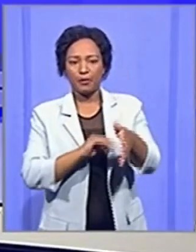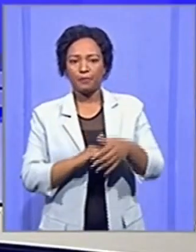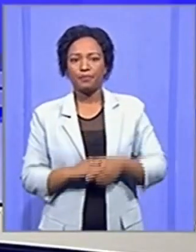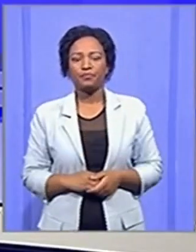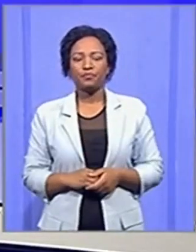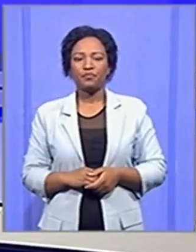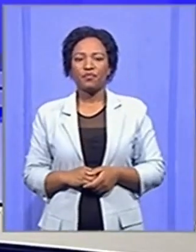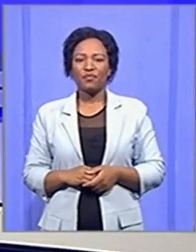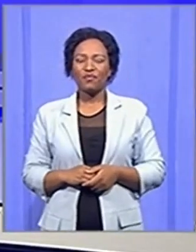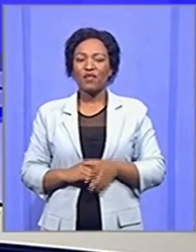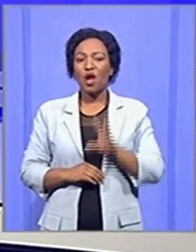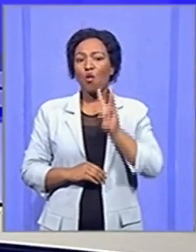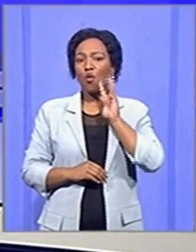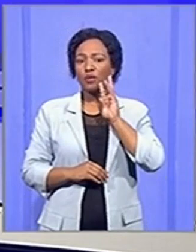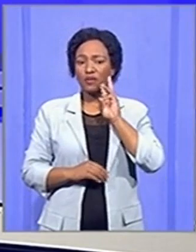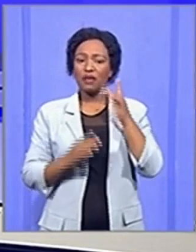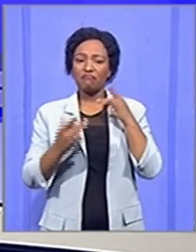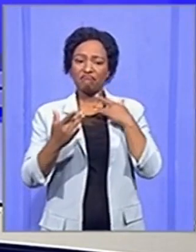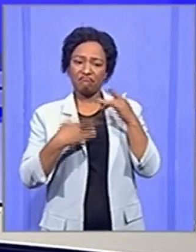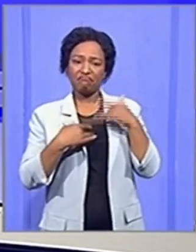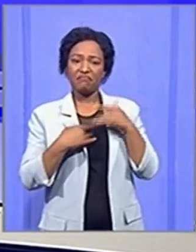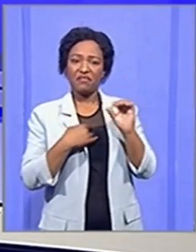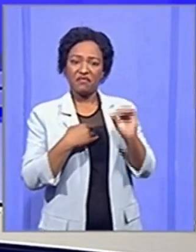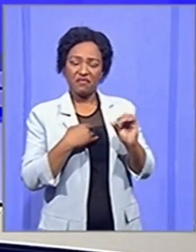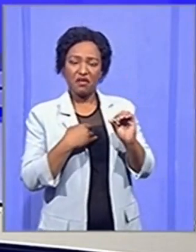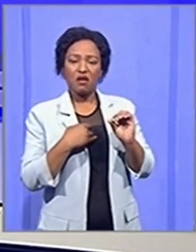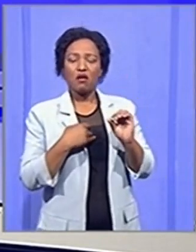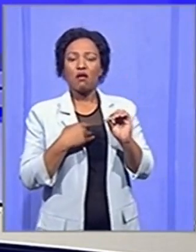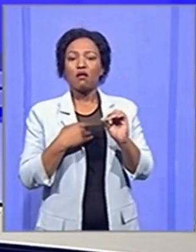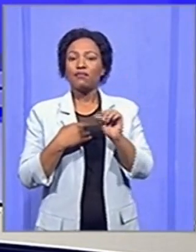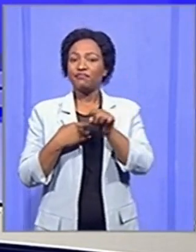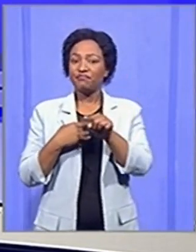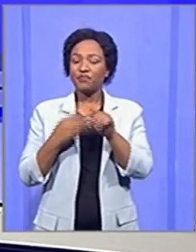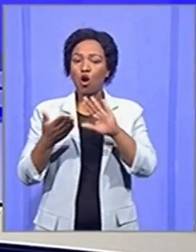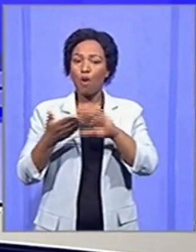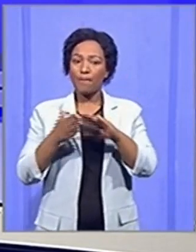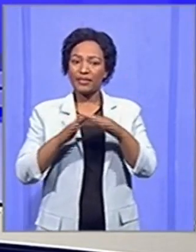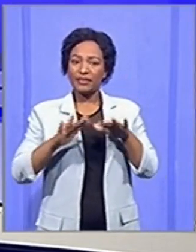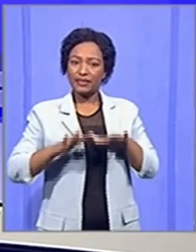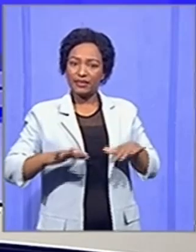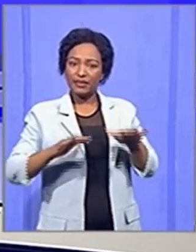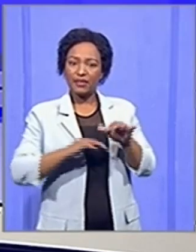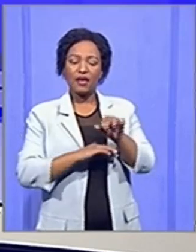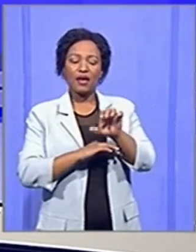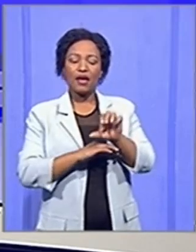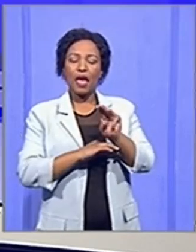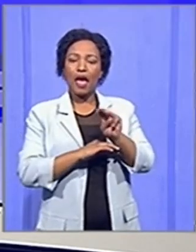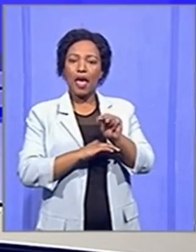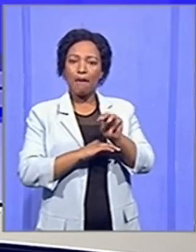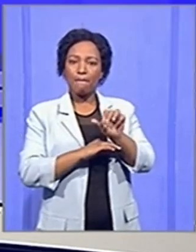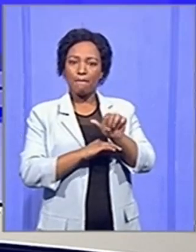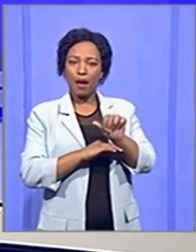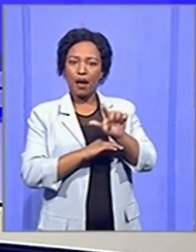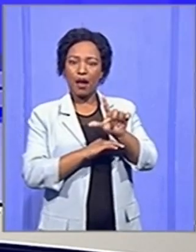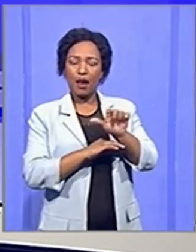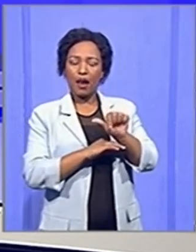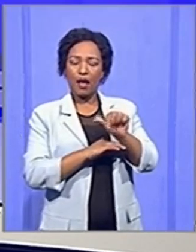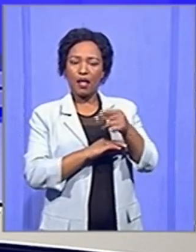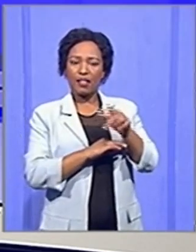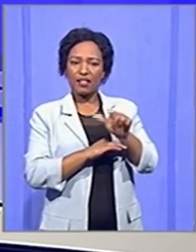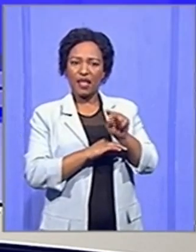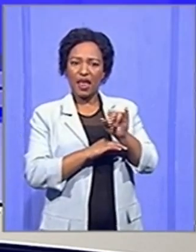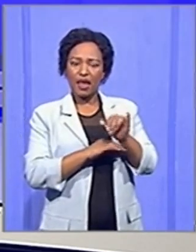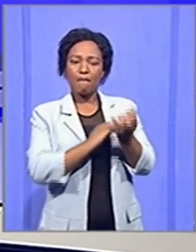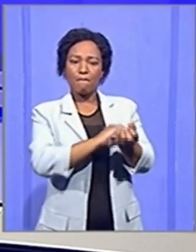Tlamelo ya metsi e tsweletse go nna tlhobaboroko go baagi ba Emalahleni kwa porofenseng ya Mpumalanga. Ba